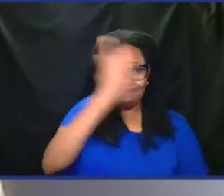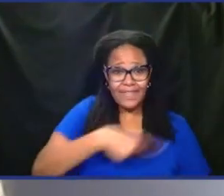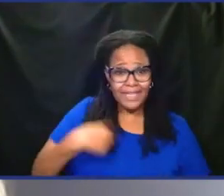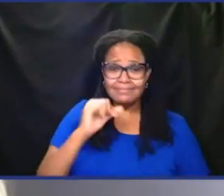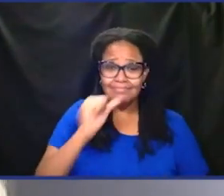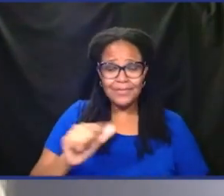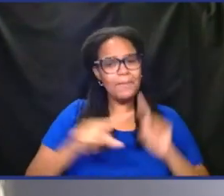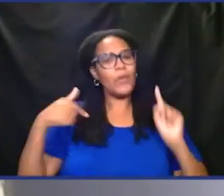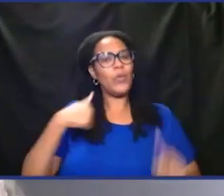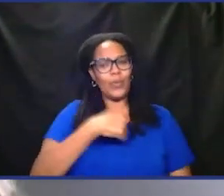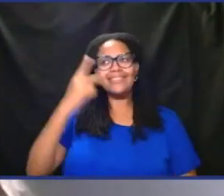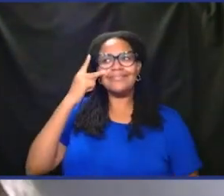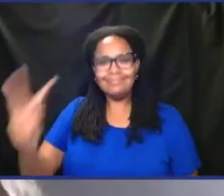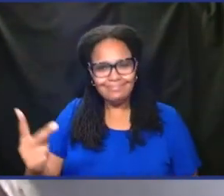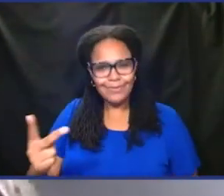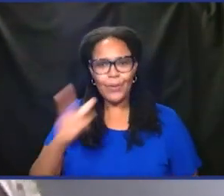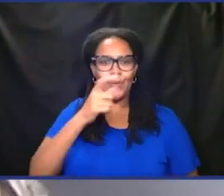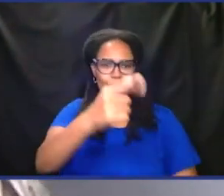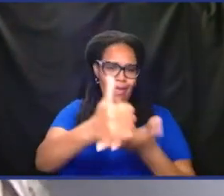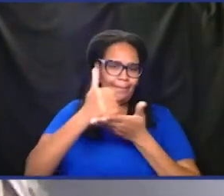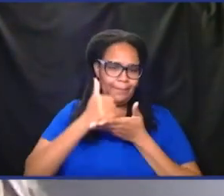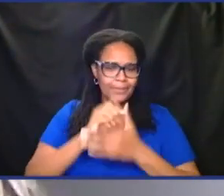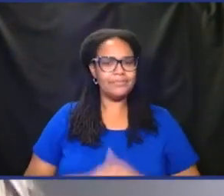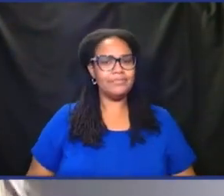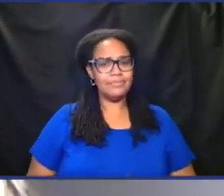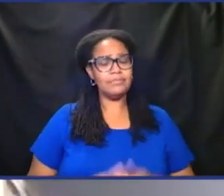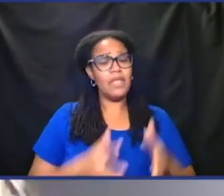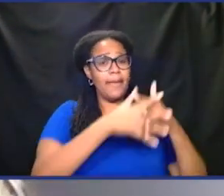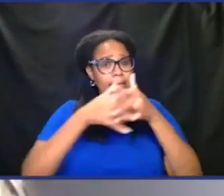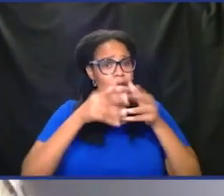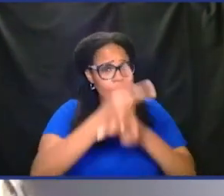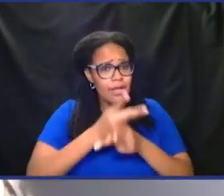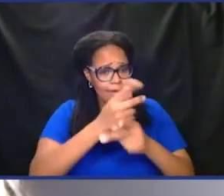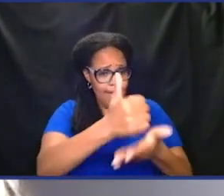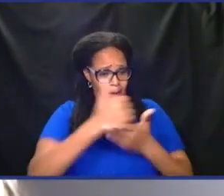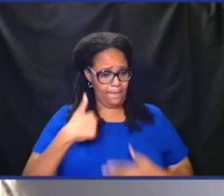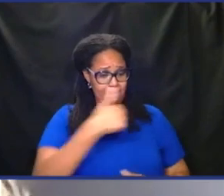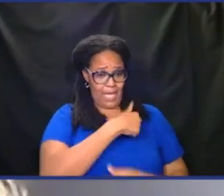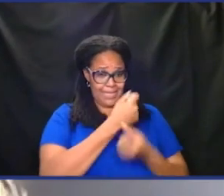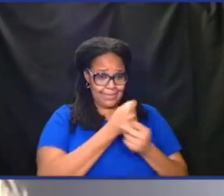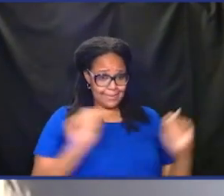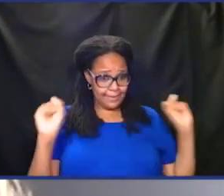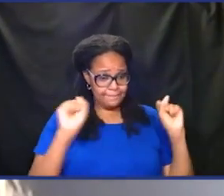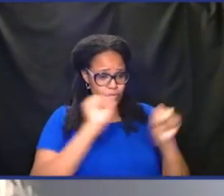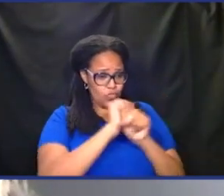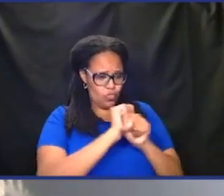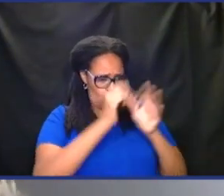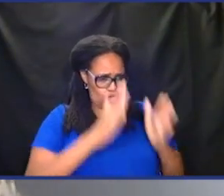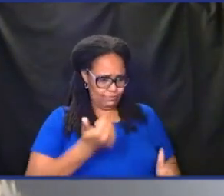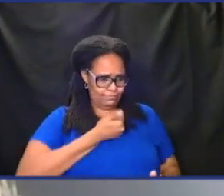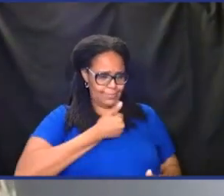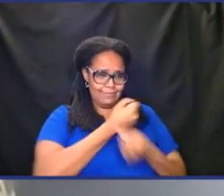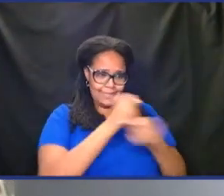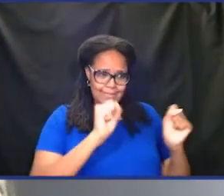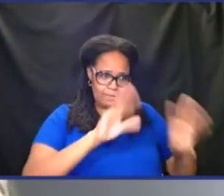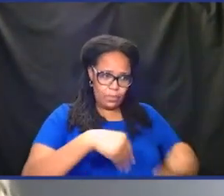Americares is not just helping us to be safe, to provide care.